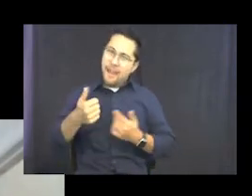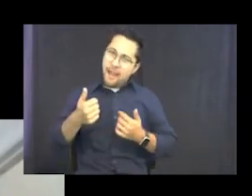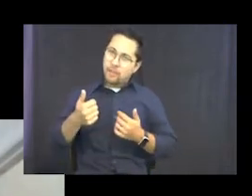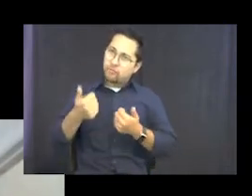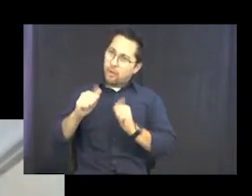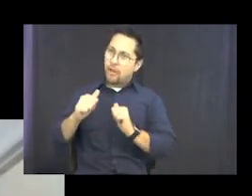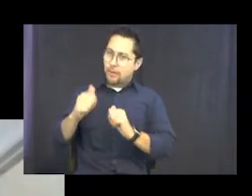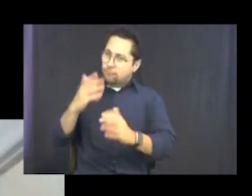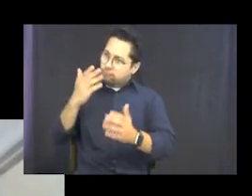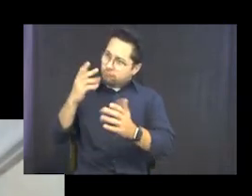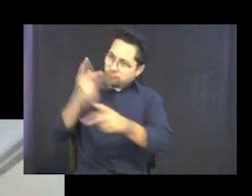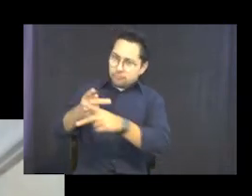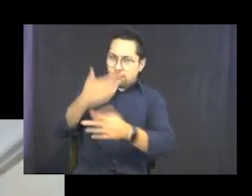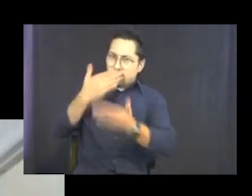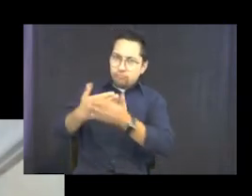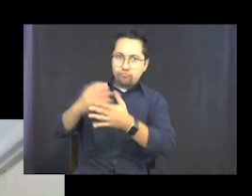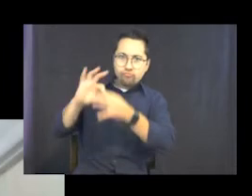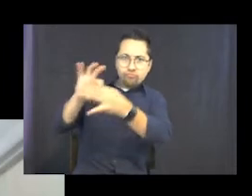bridges.